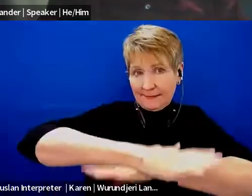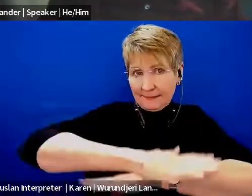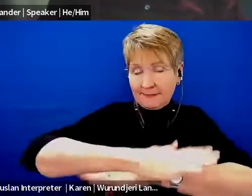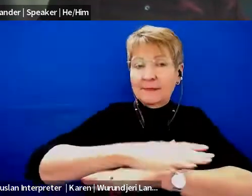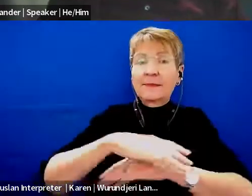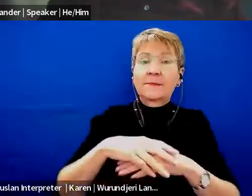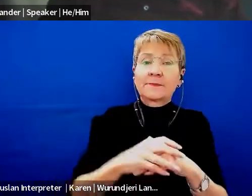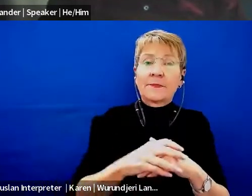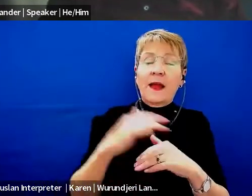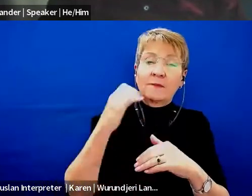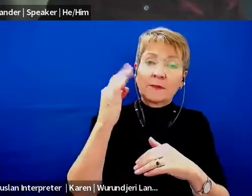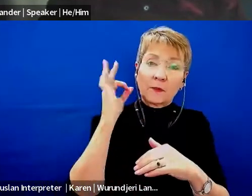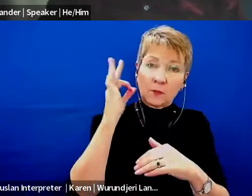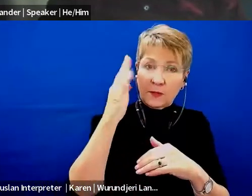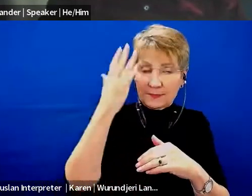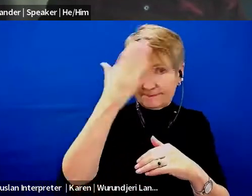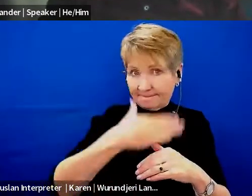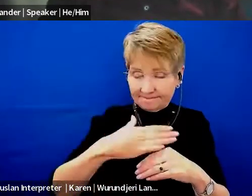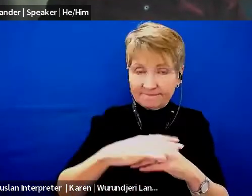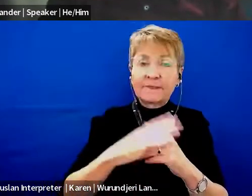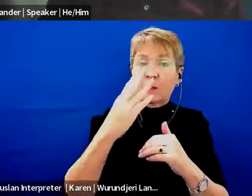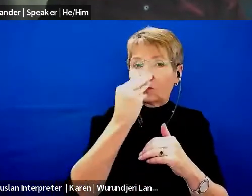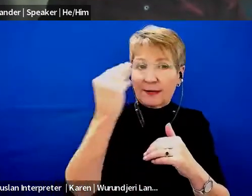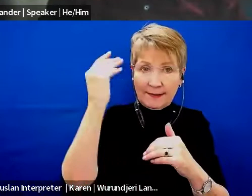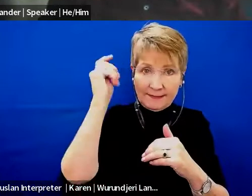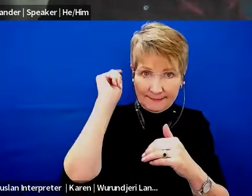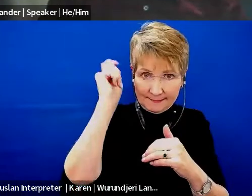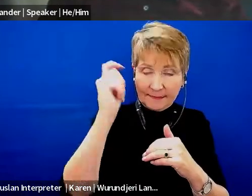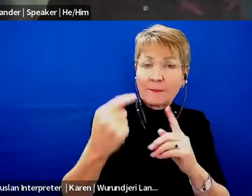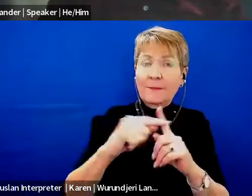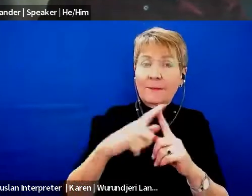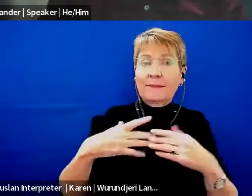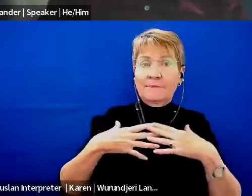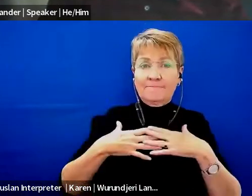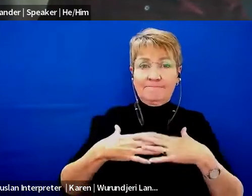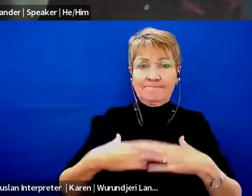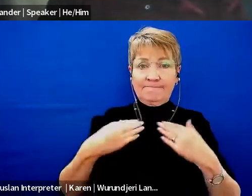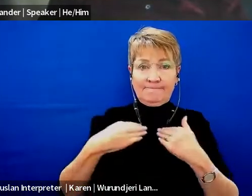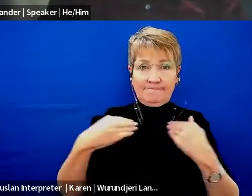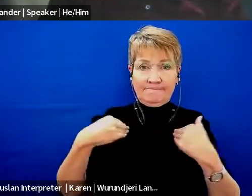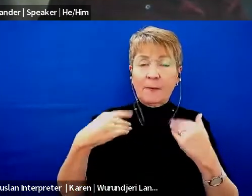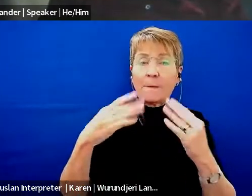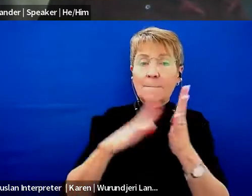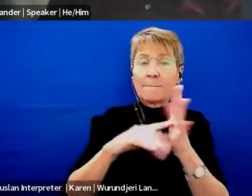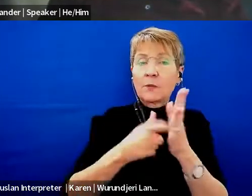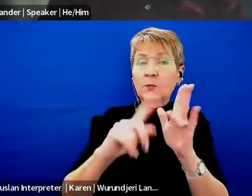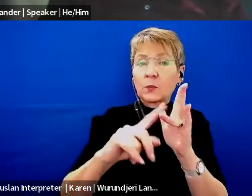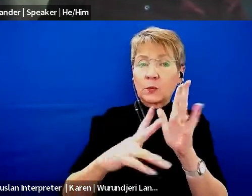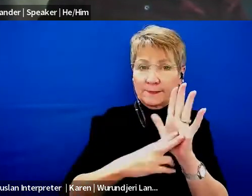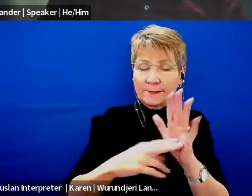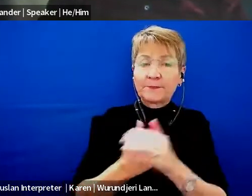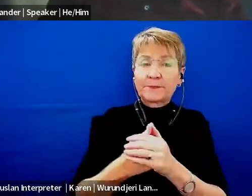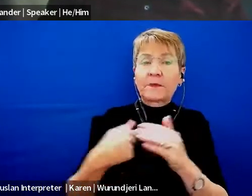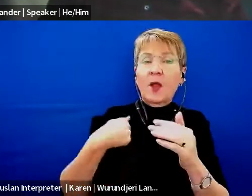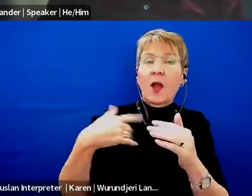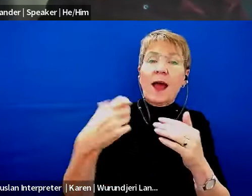pale skin, have brown hair, and I am wearing a maroon polo shirt. I have a physical disability called Ehlers-Danlos